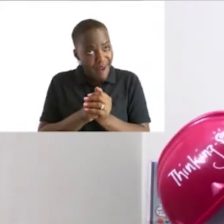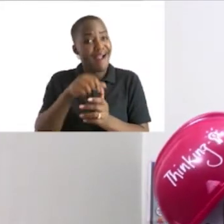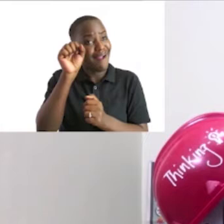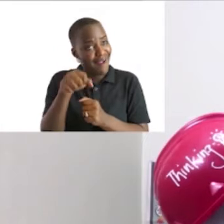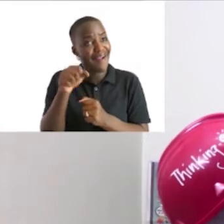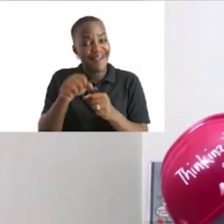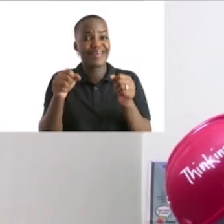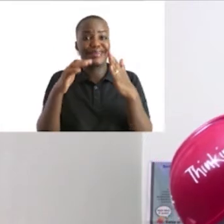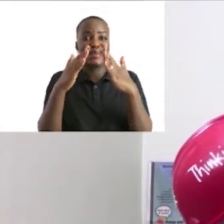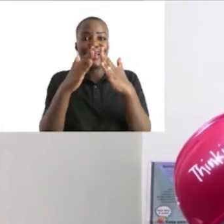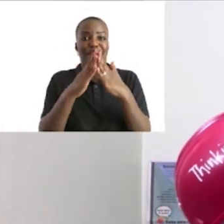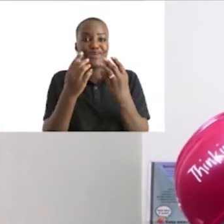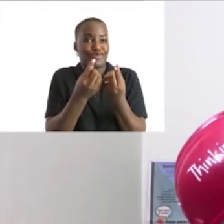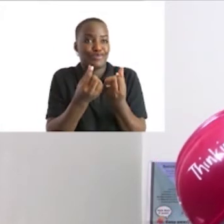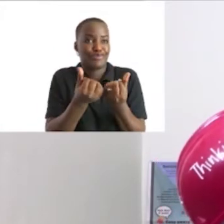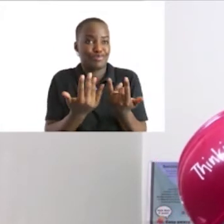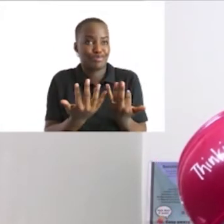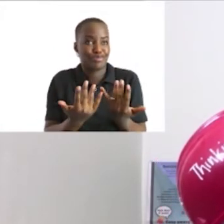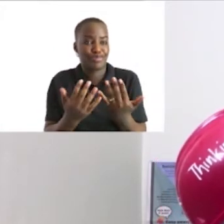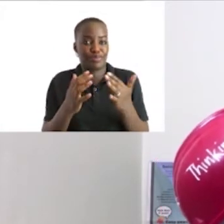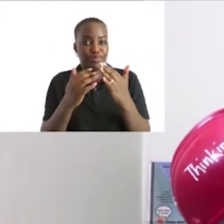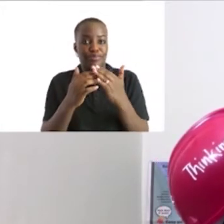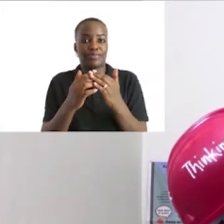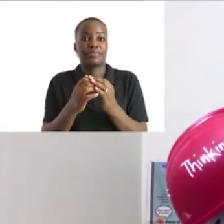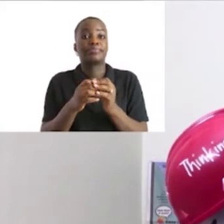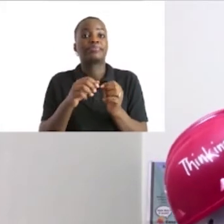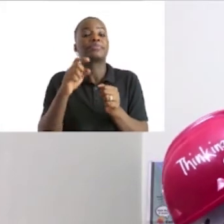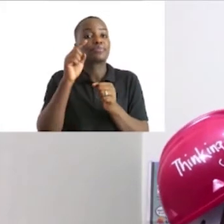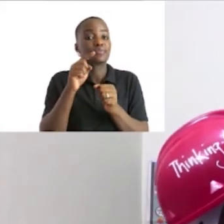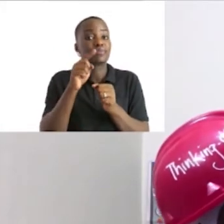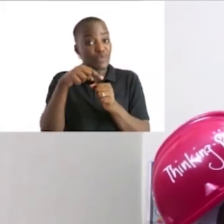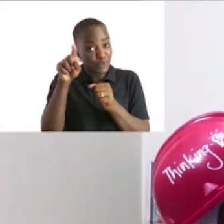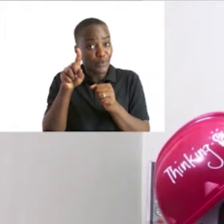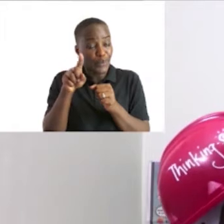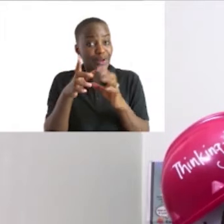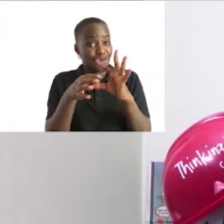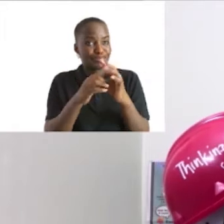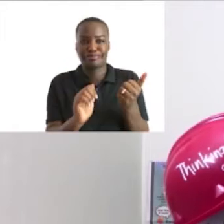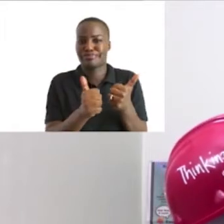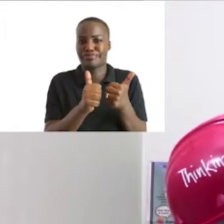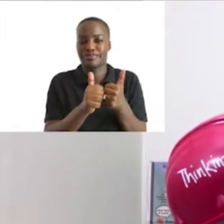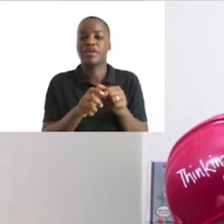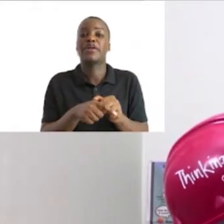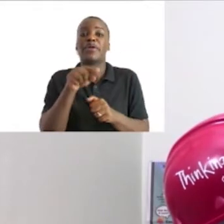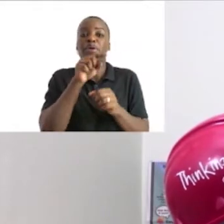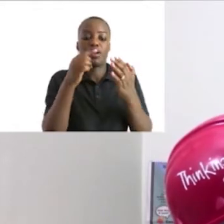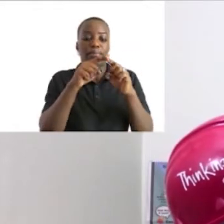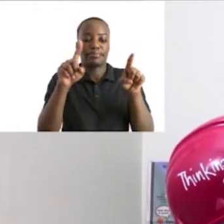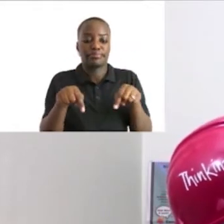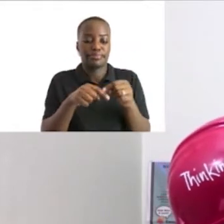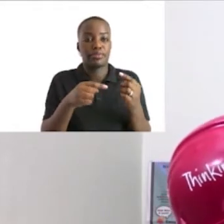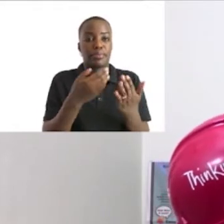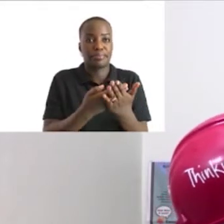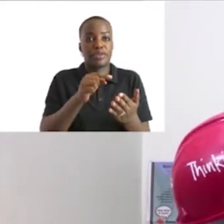Yes, well done. If you also got that picture correct, please can you draw a line from the picture to the